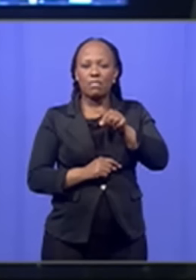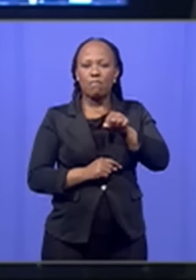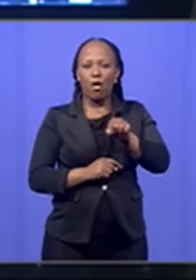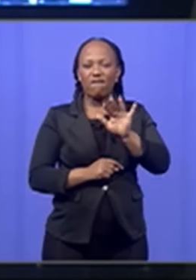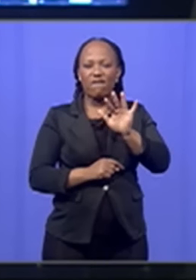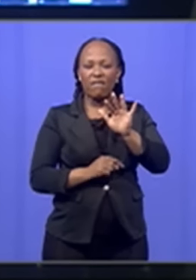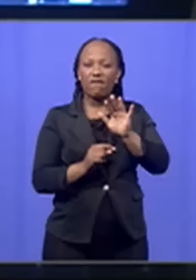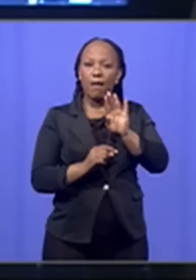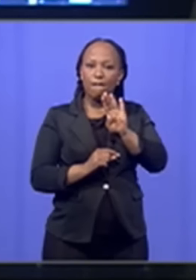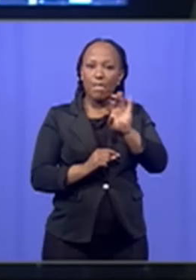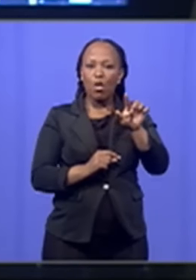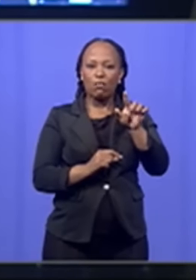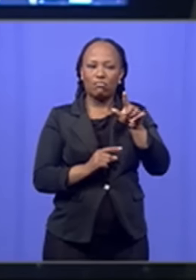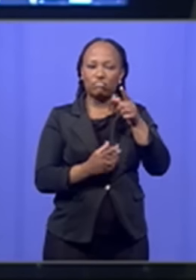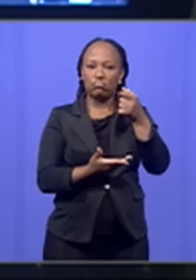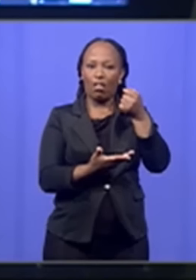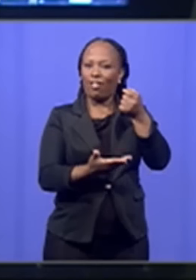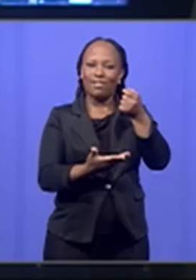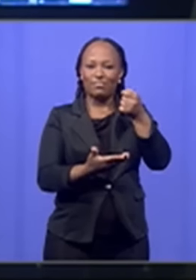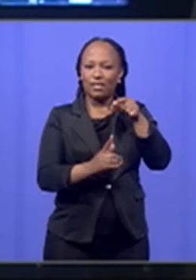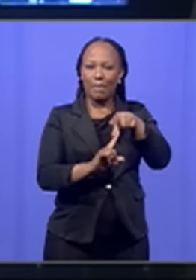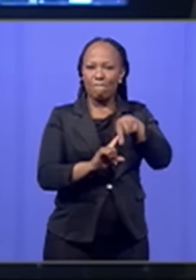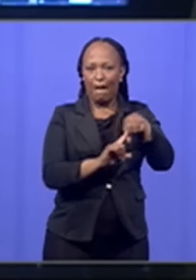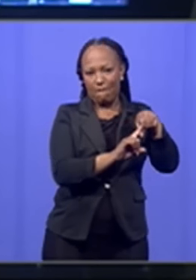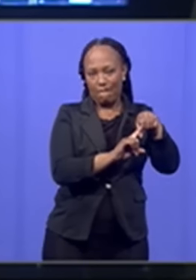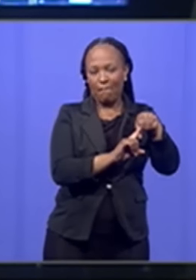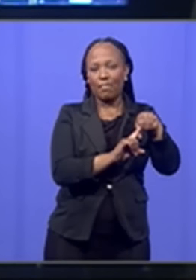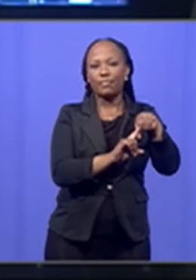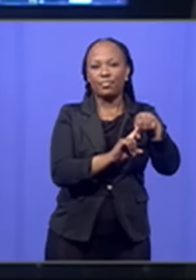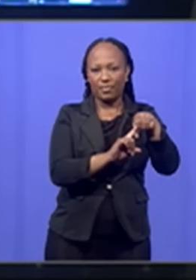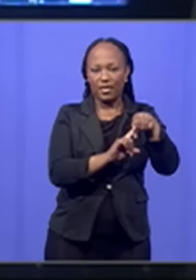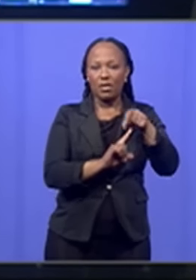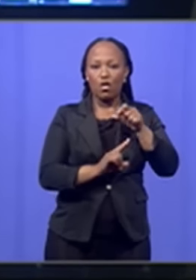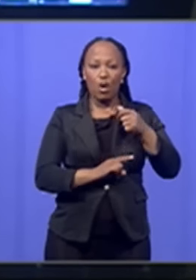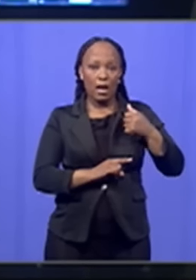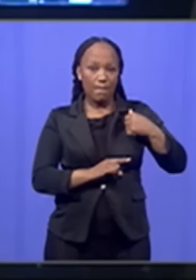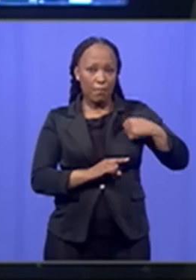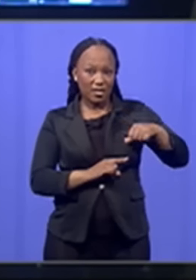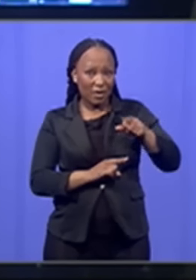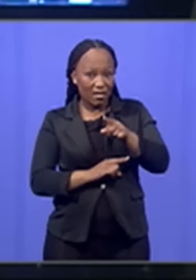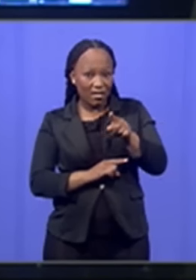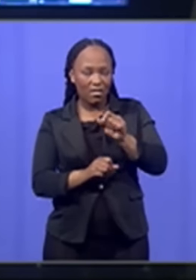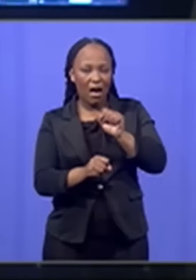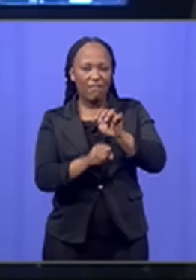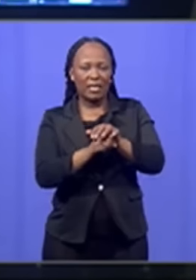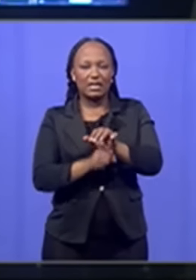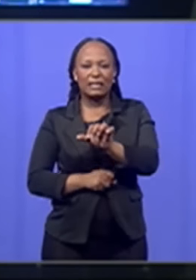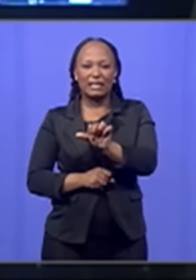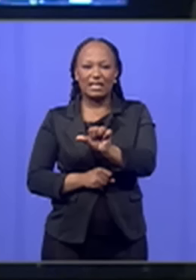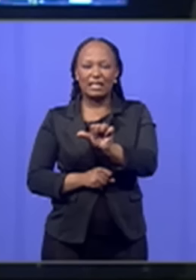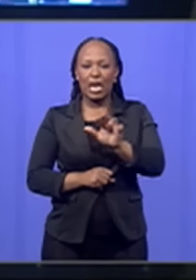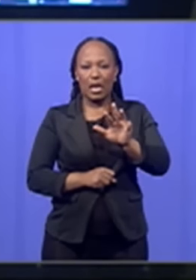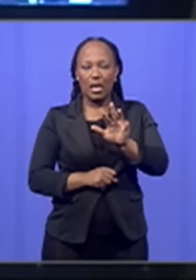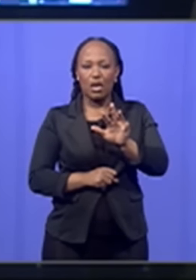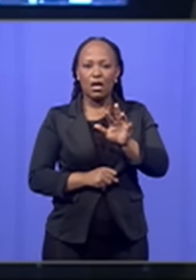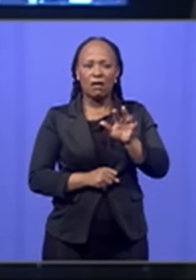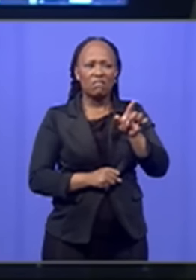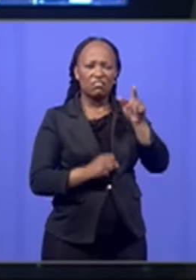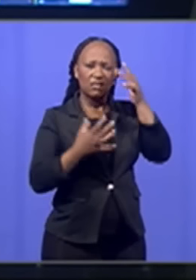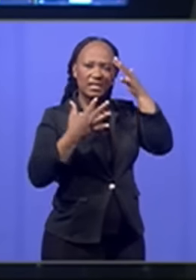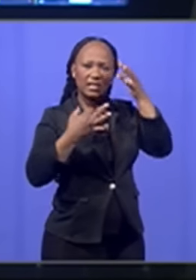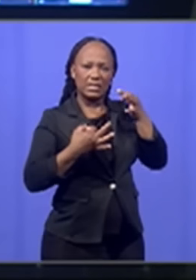13.5 tse abelwang bo masepala moo ho amileng bo masepala ba 69. SAMWI e re mehato ena ya lefapha ke